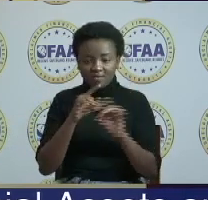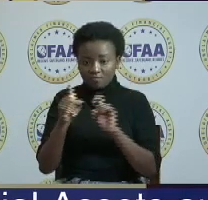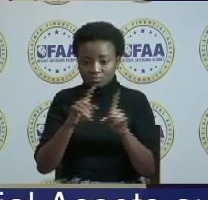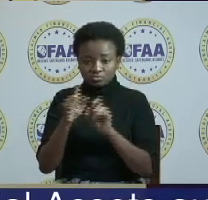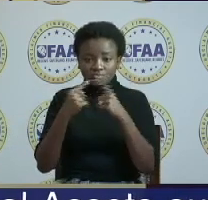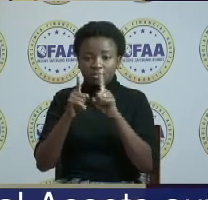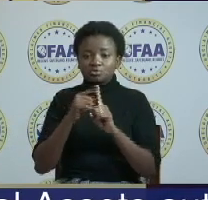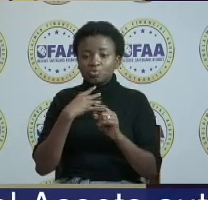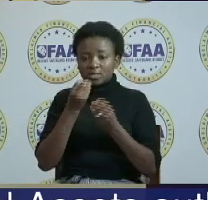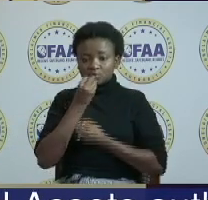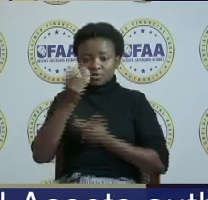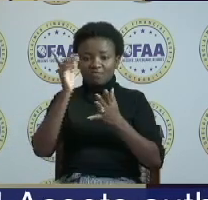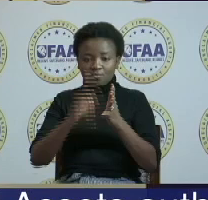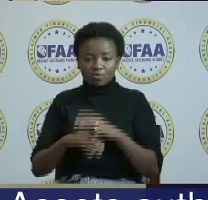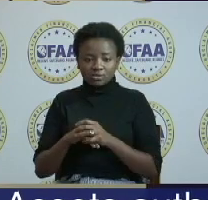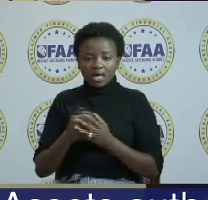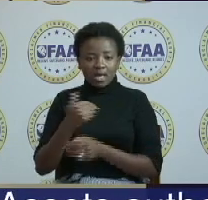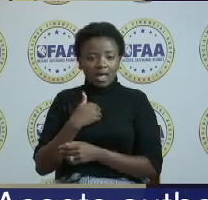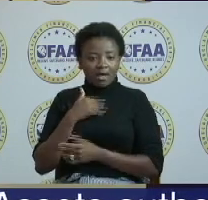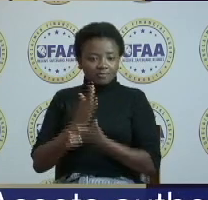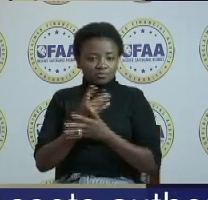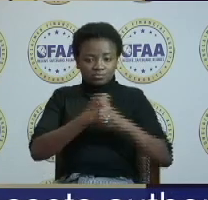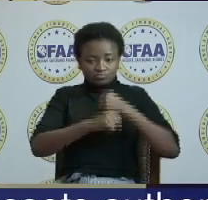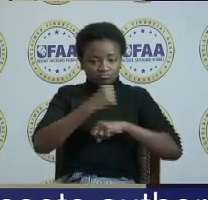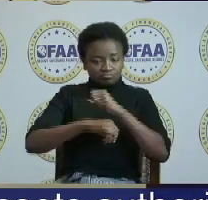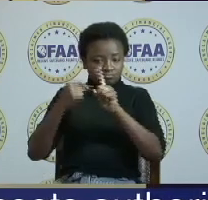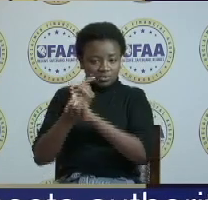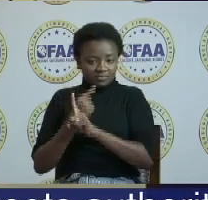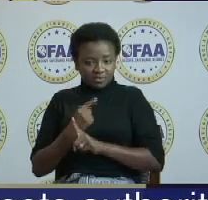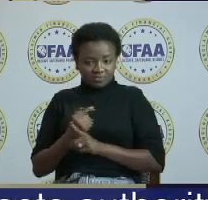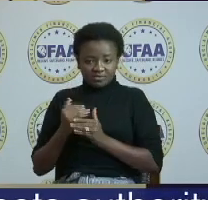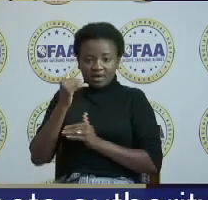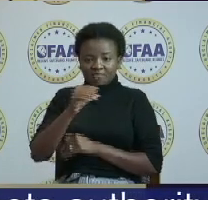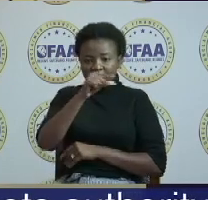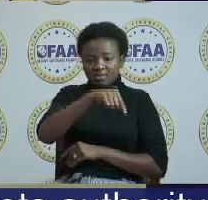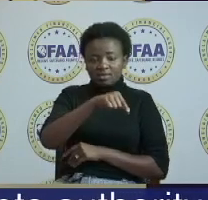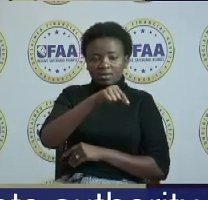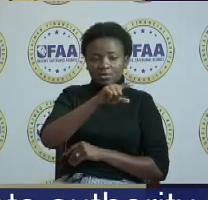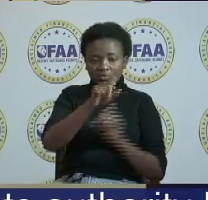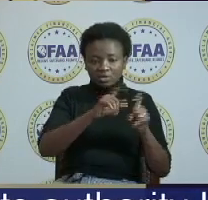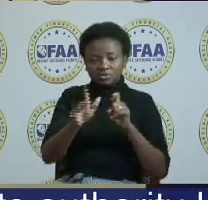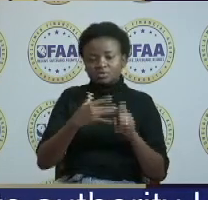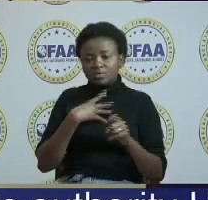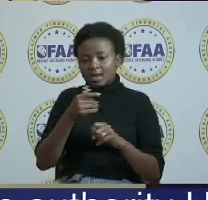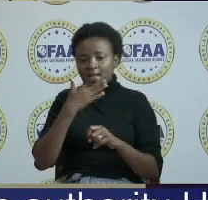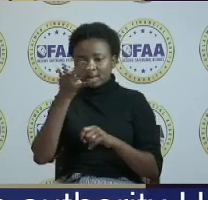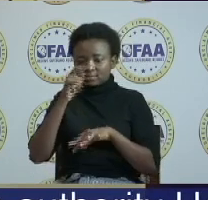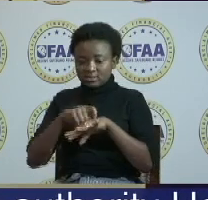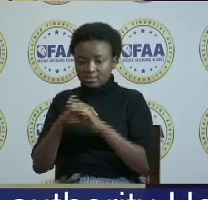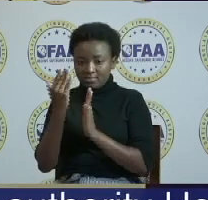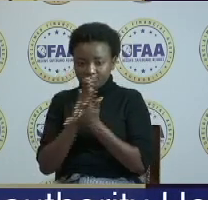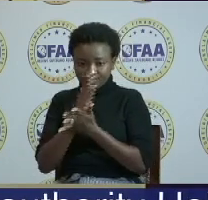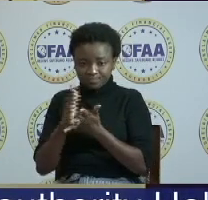also inform you, we do have quite a number of activities laid up after the Q&A later on, and that is at the end of the session, that